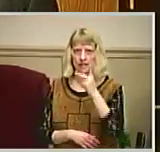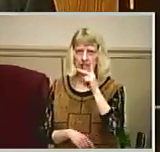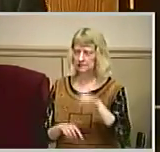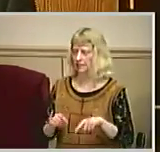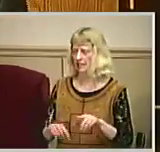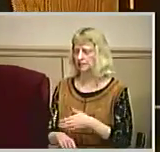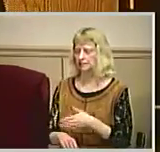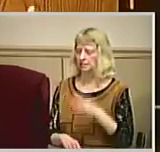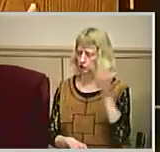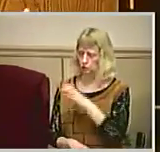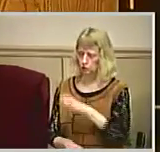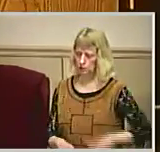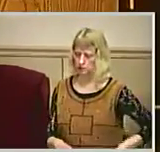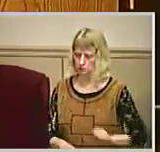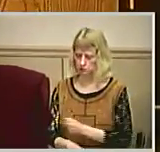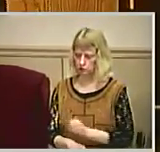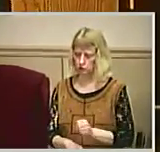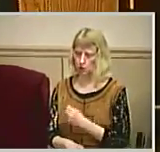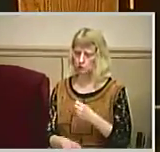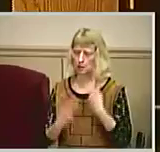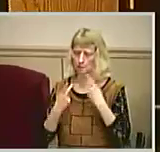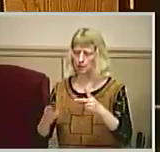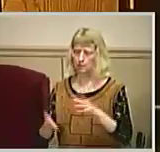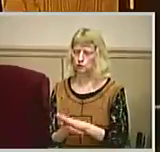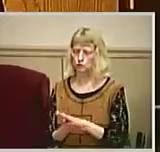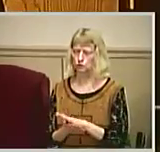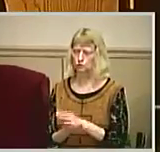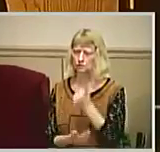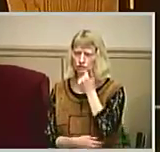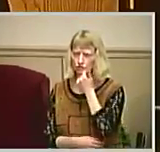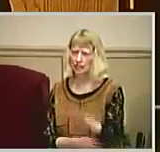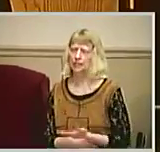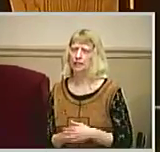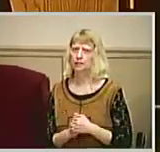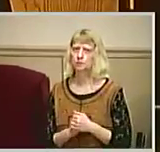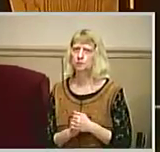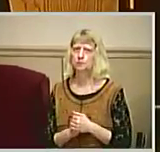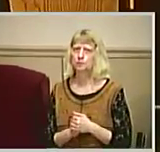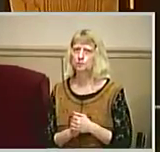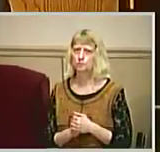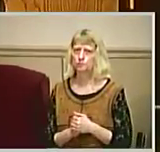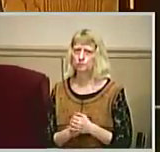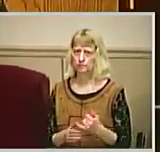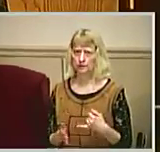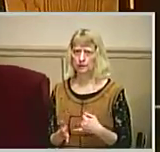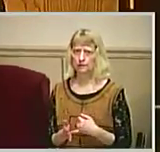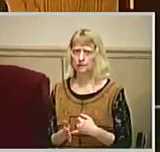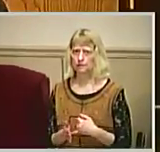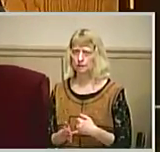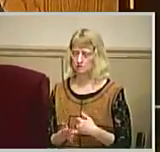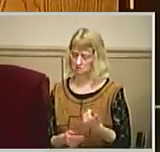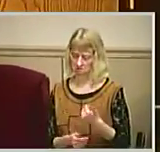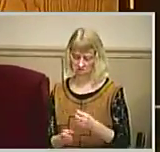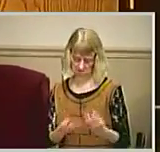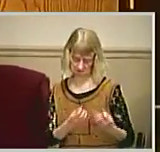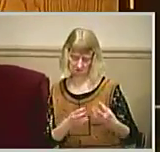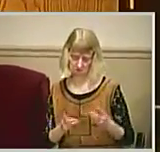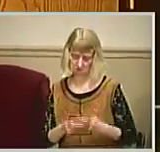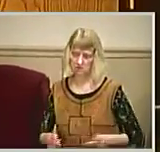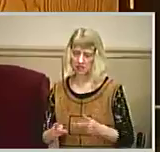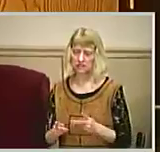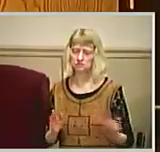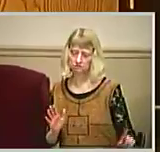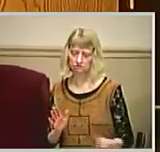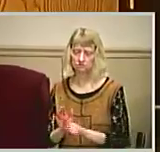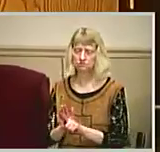sing Christmas carols at public schools today. How shameful. In many places, it's illegal to